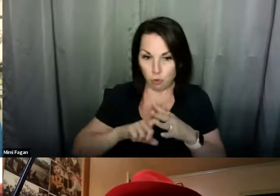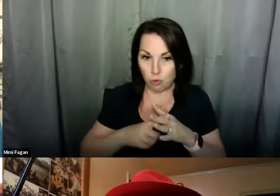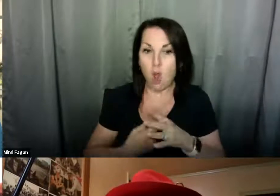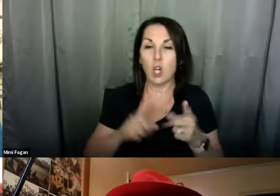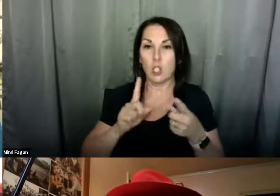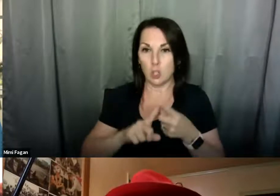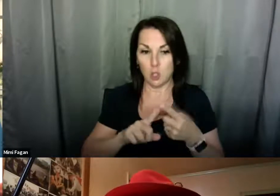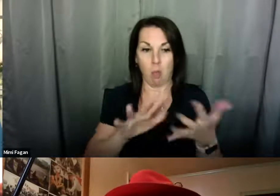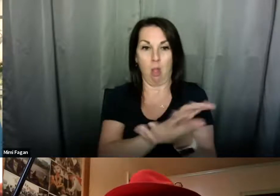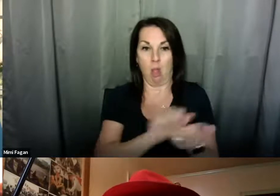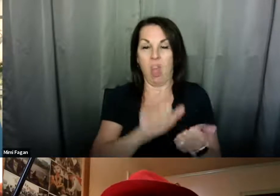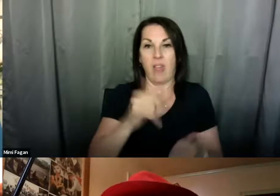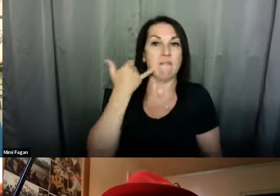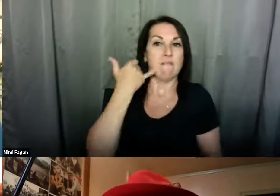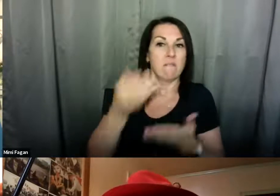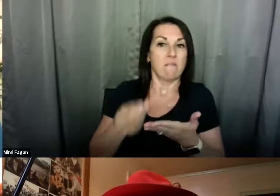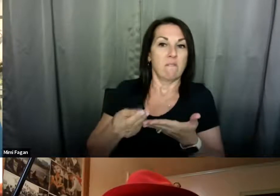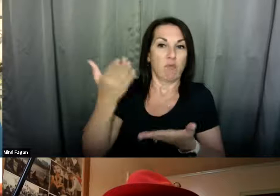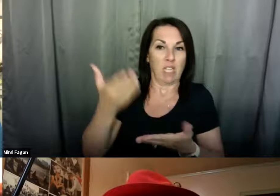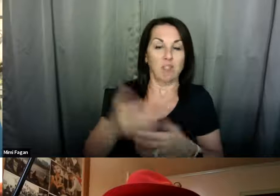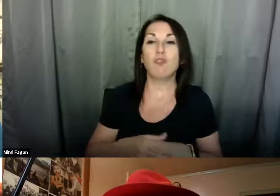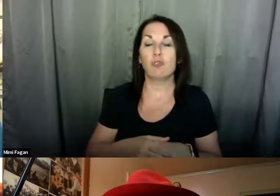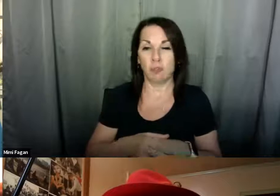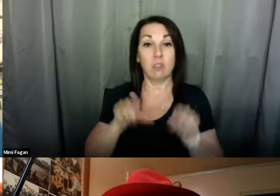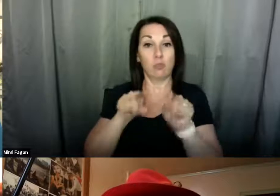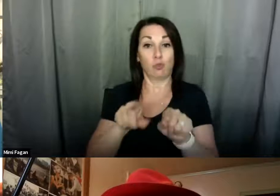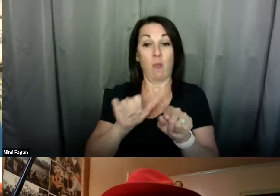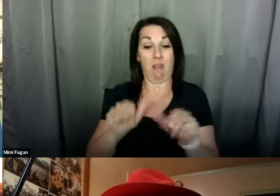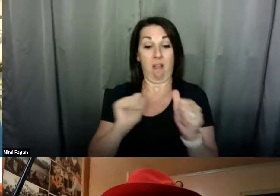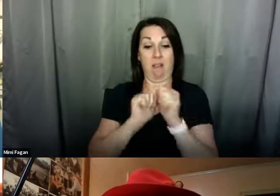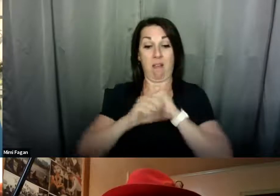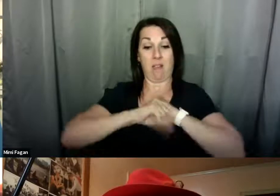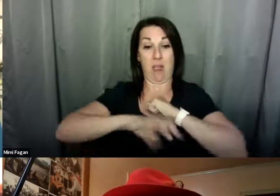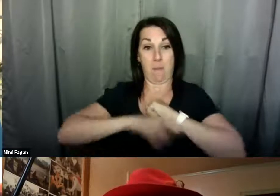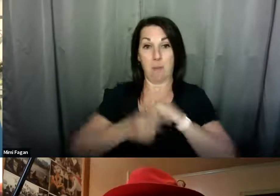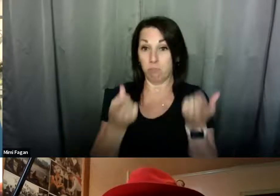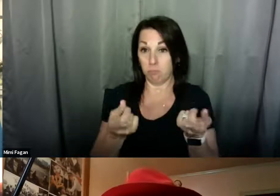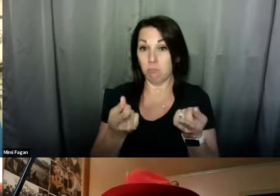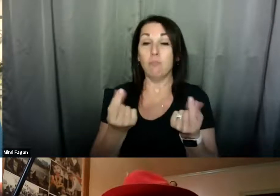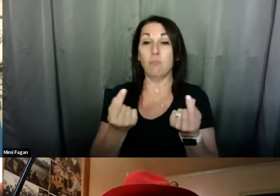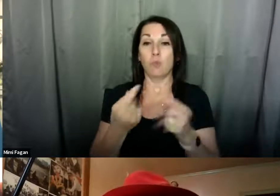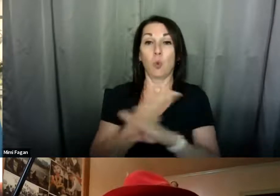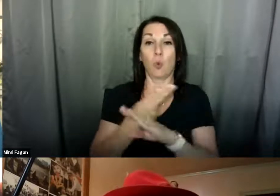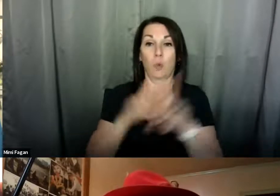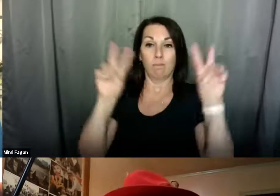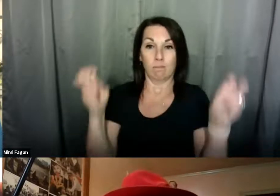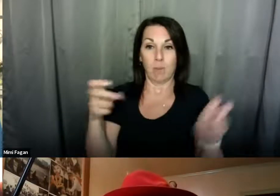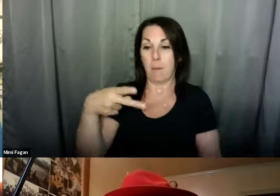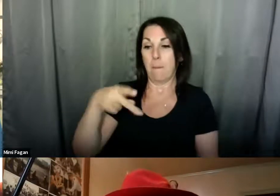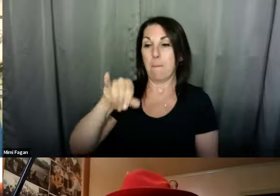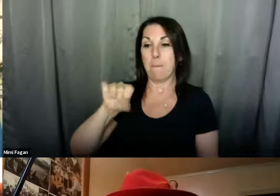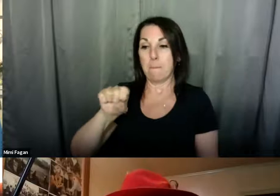that televised fundraiser. It was during the campaign that he coined the widely used phrase, piss on